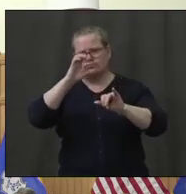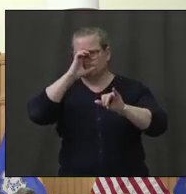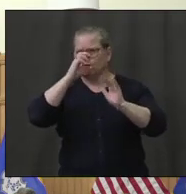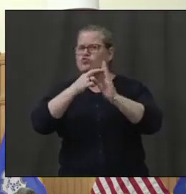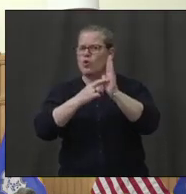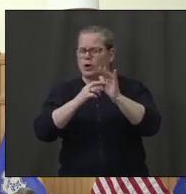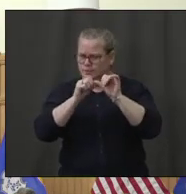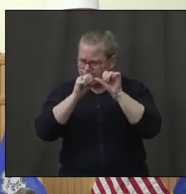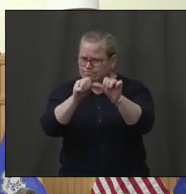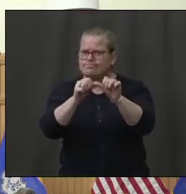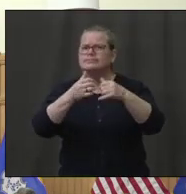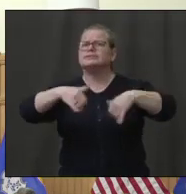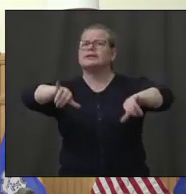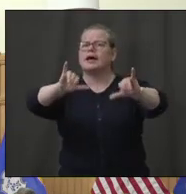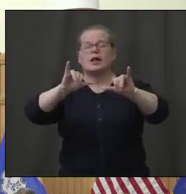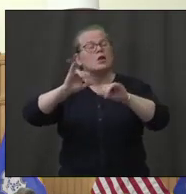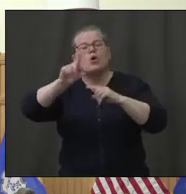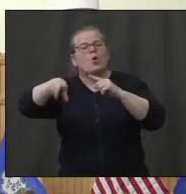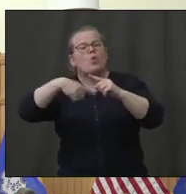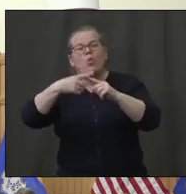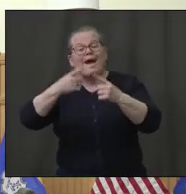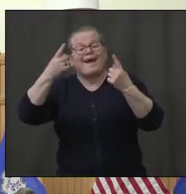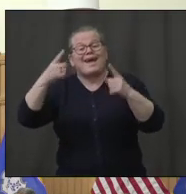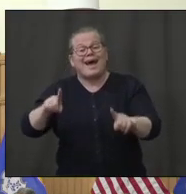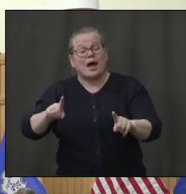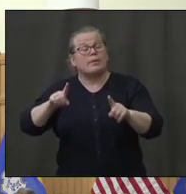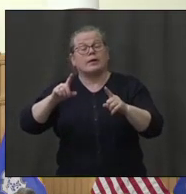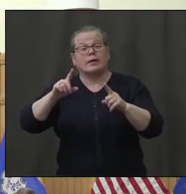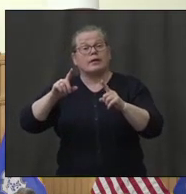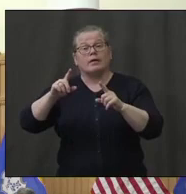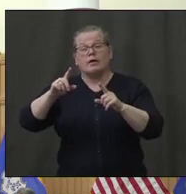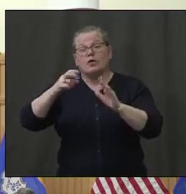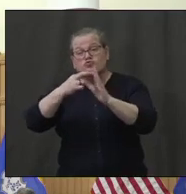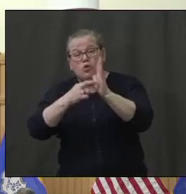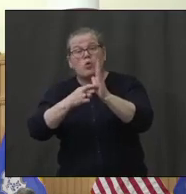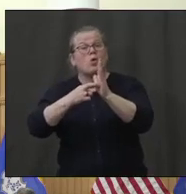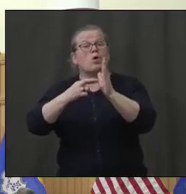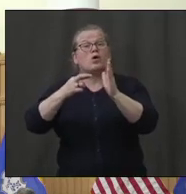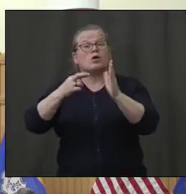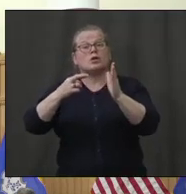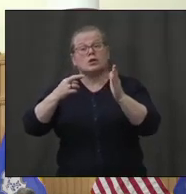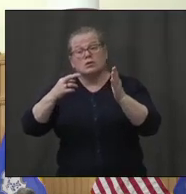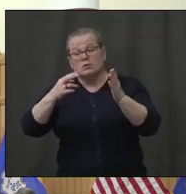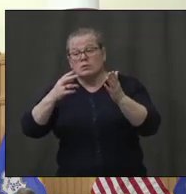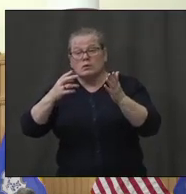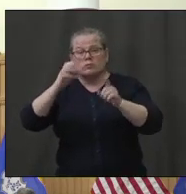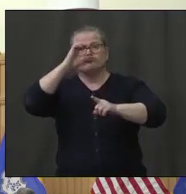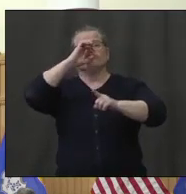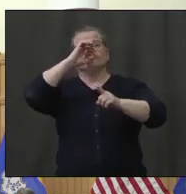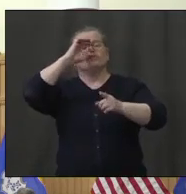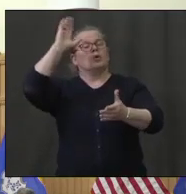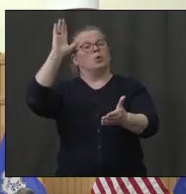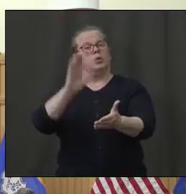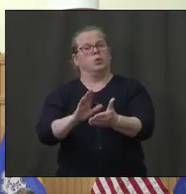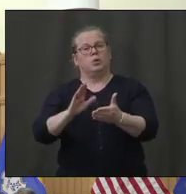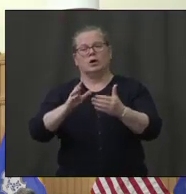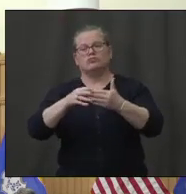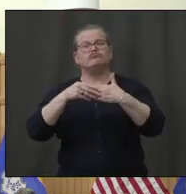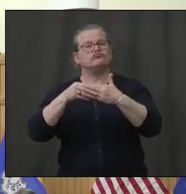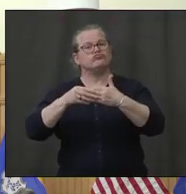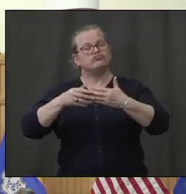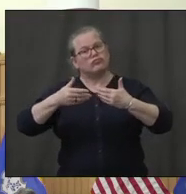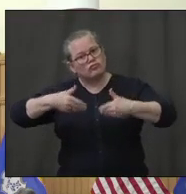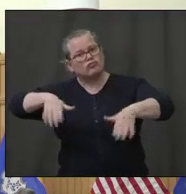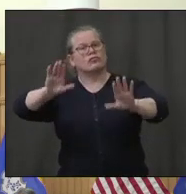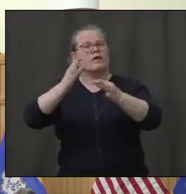to either diminish or go away completely? Because I know China is facing this right now, where they are doing relatively well on the basis of infections, but their